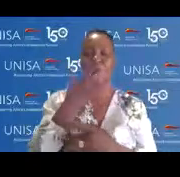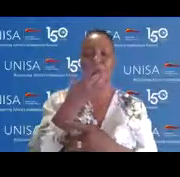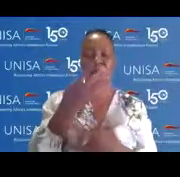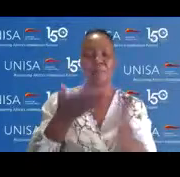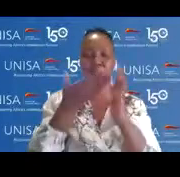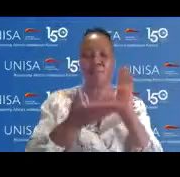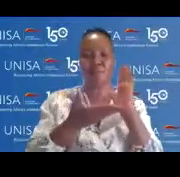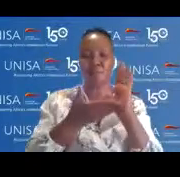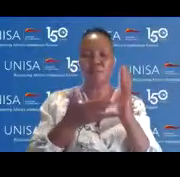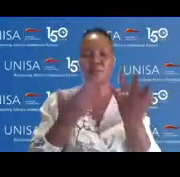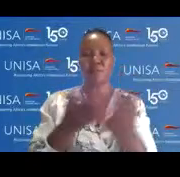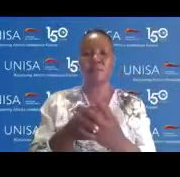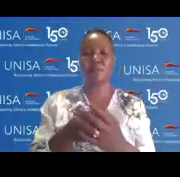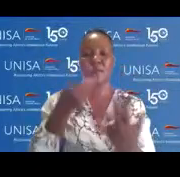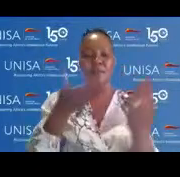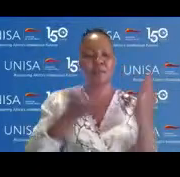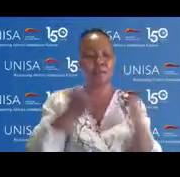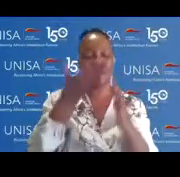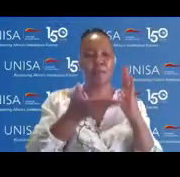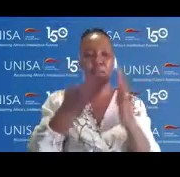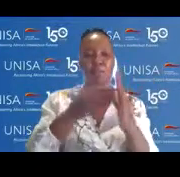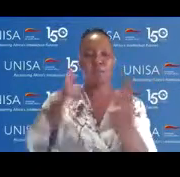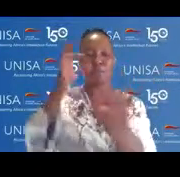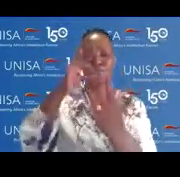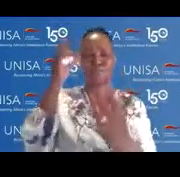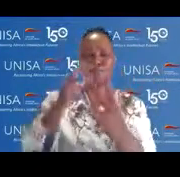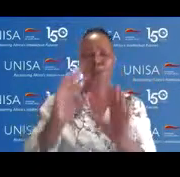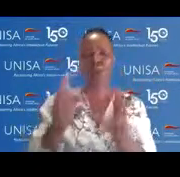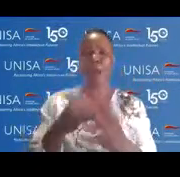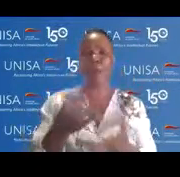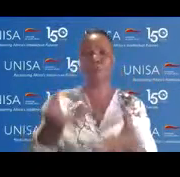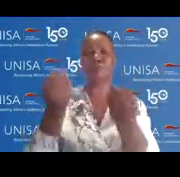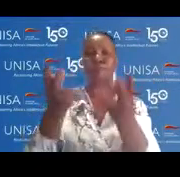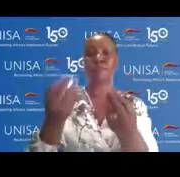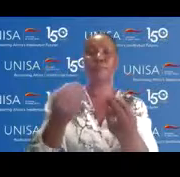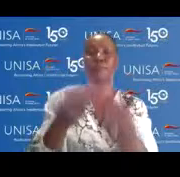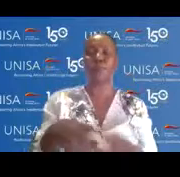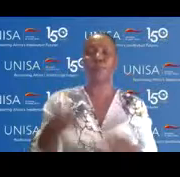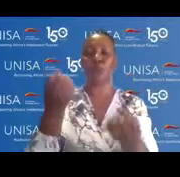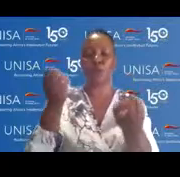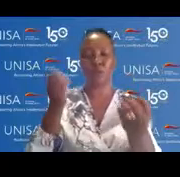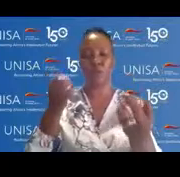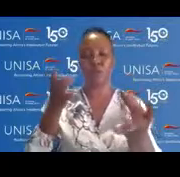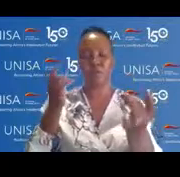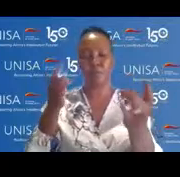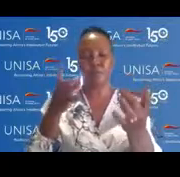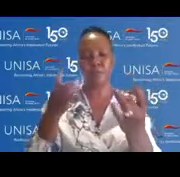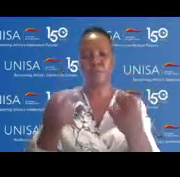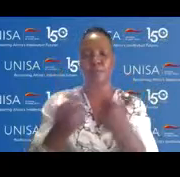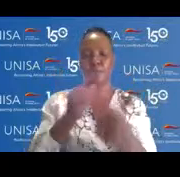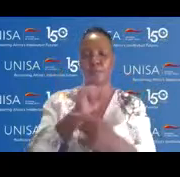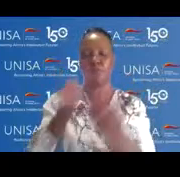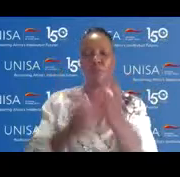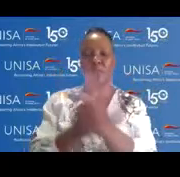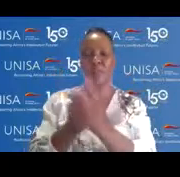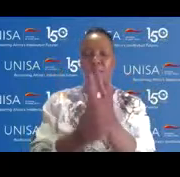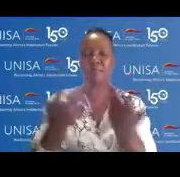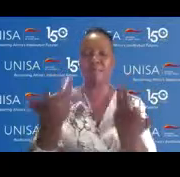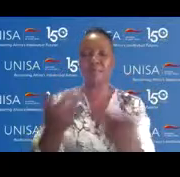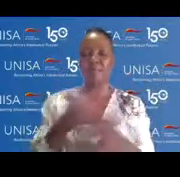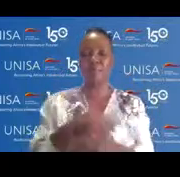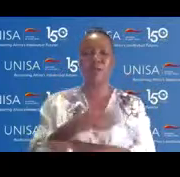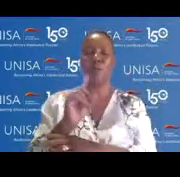can select how you receive notifications from the site. So I usually suggest, you know,